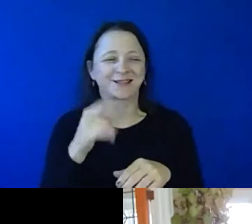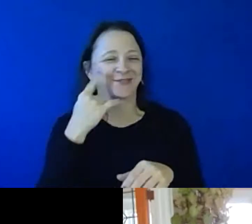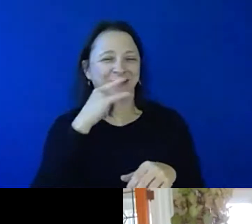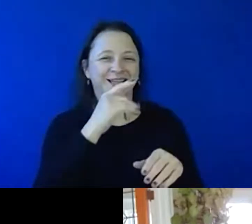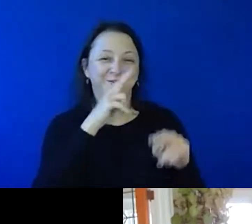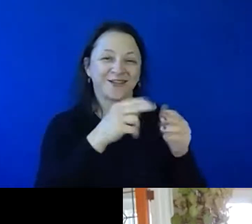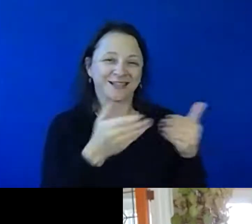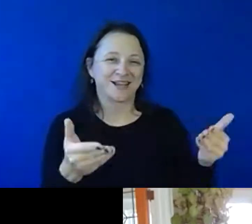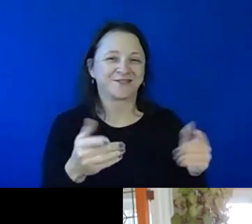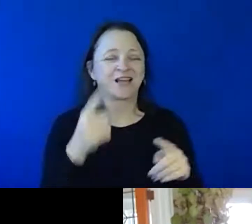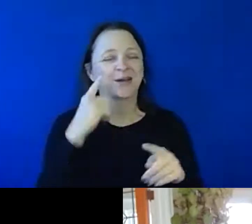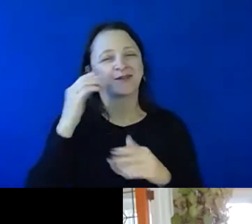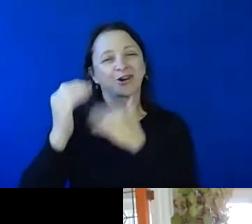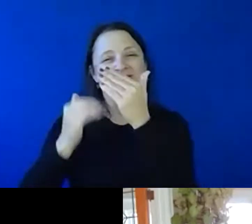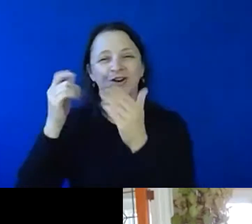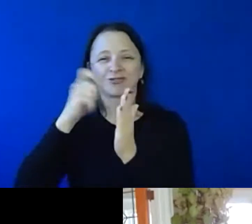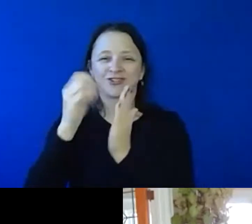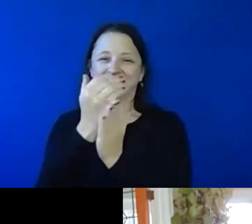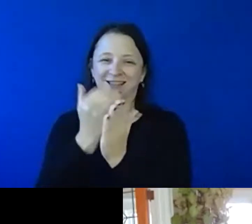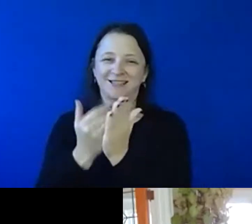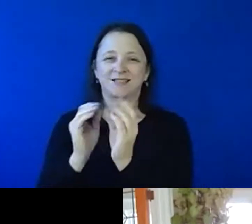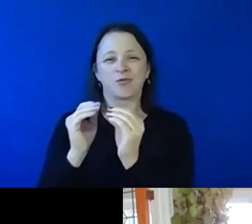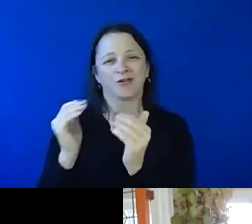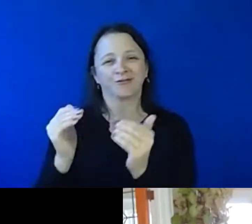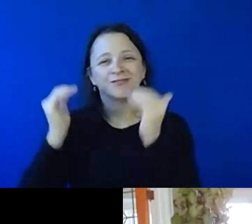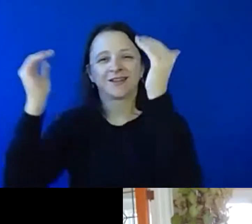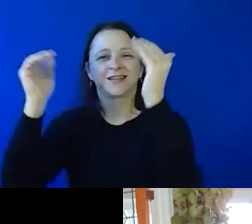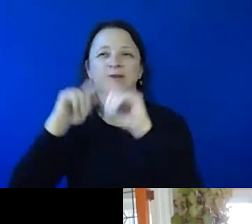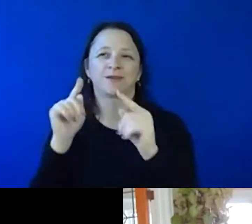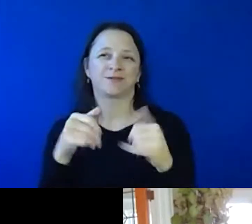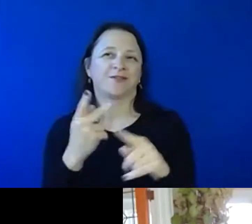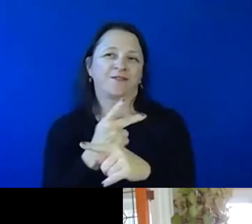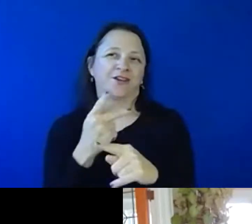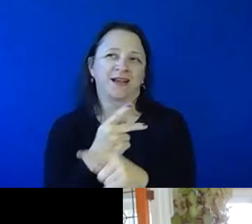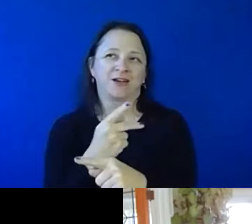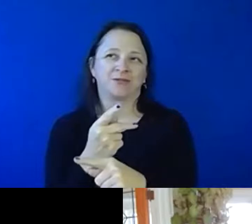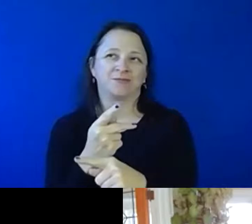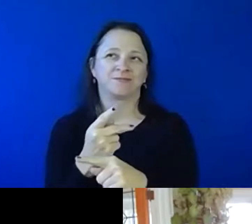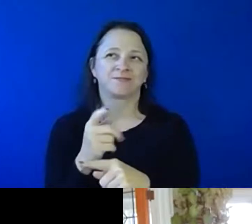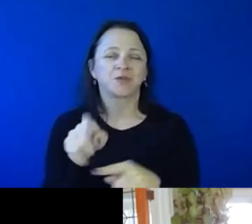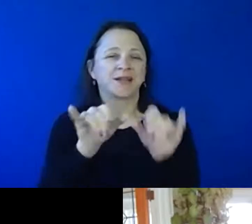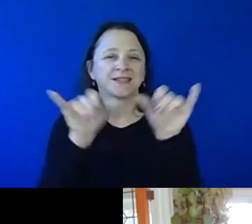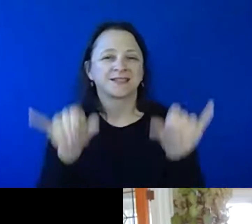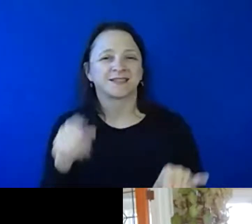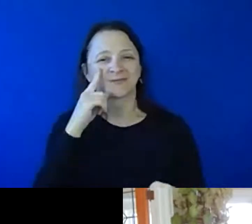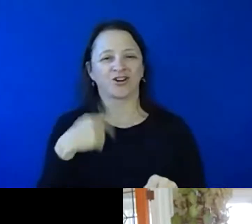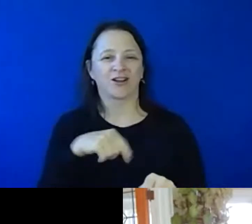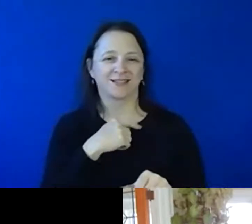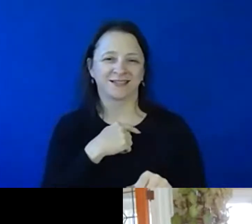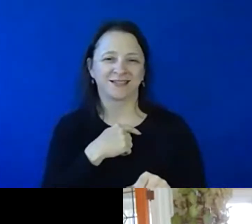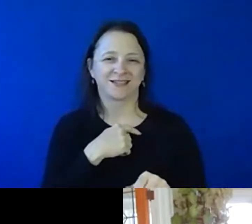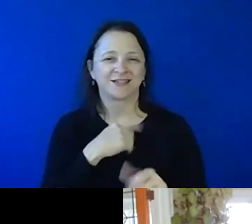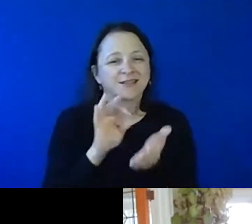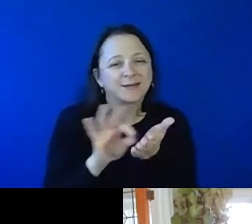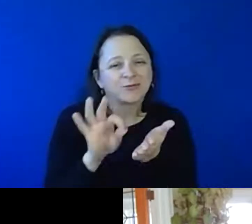fun stuff on it for a checklist or just other things, but we are kind of figuring out, we need a system for us to keep